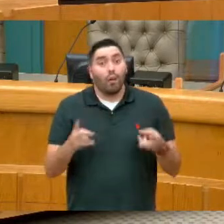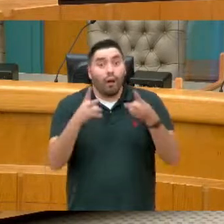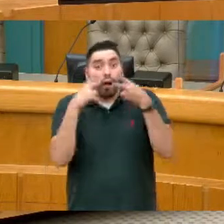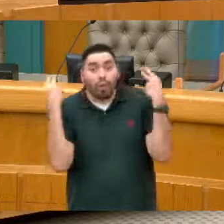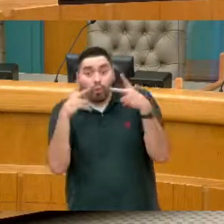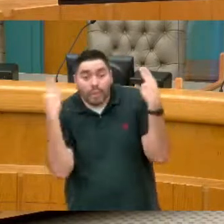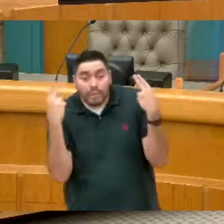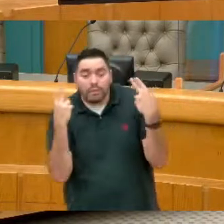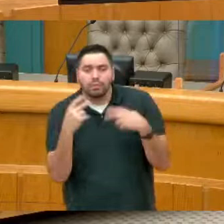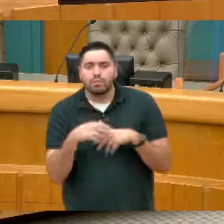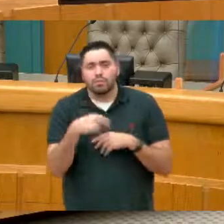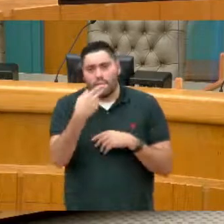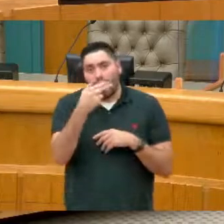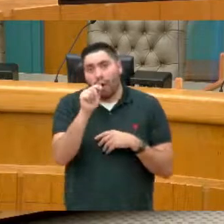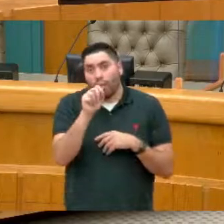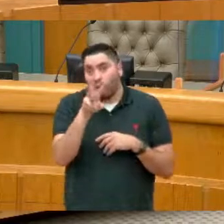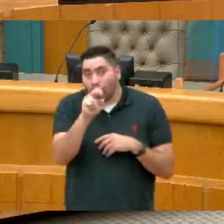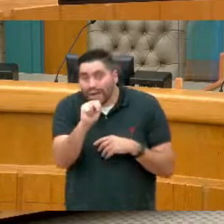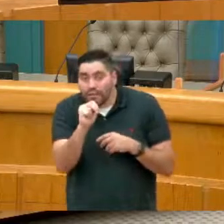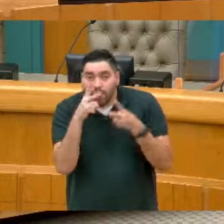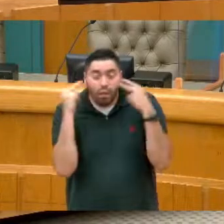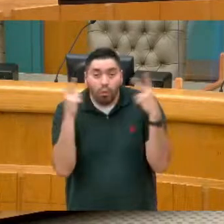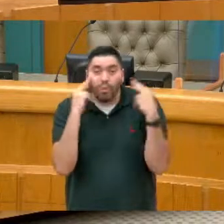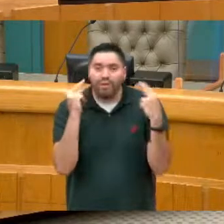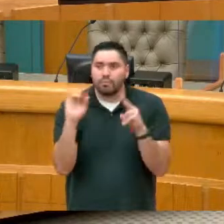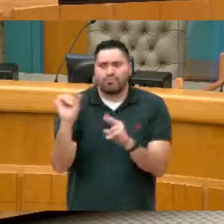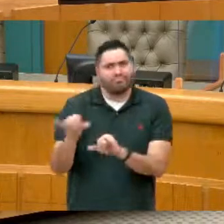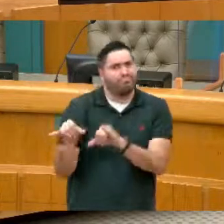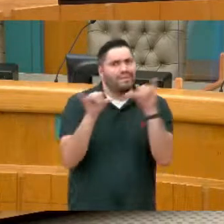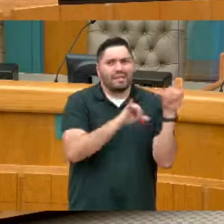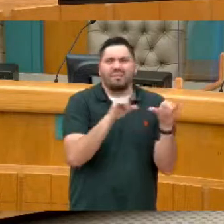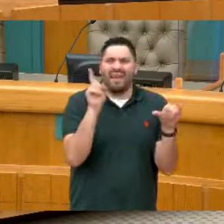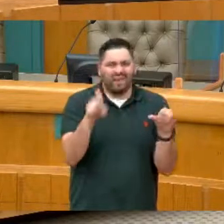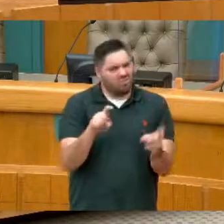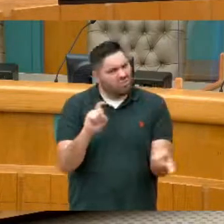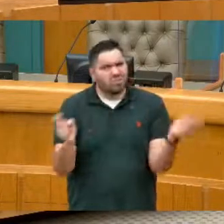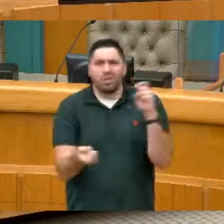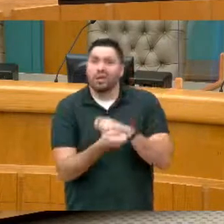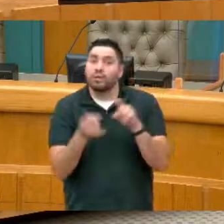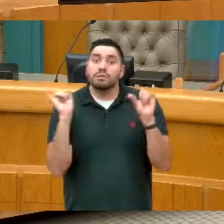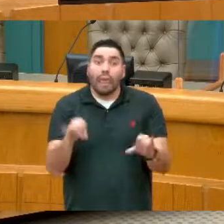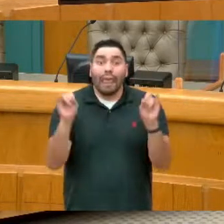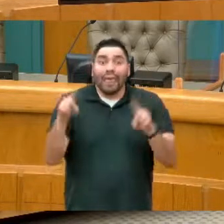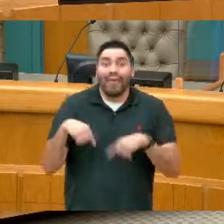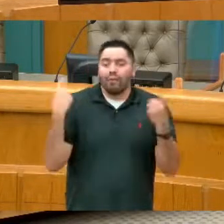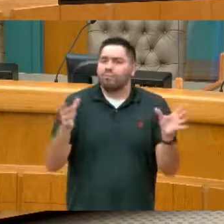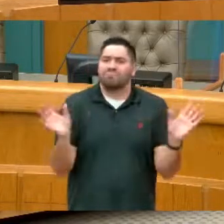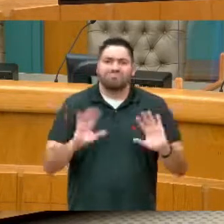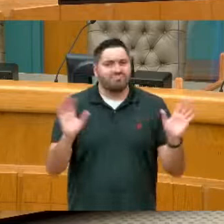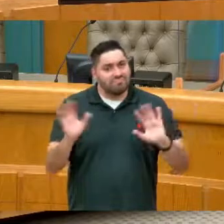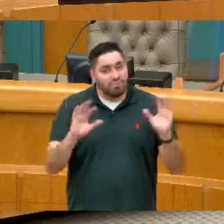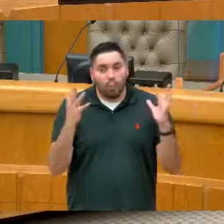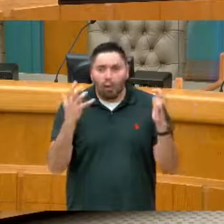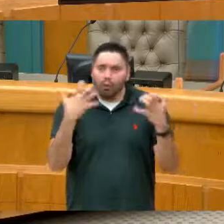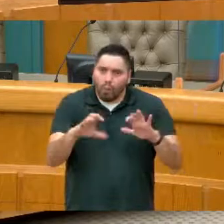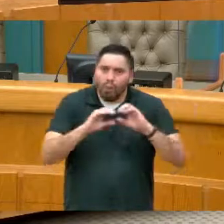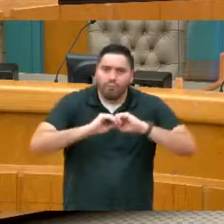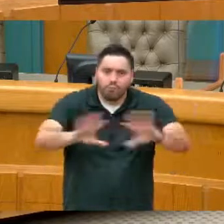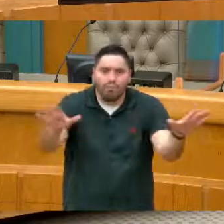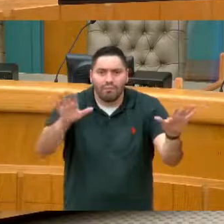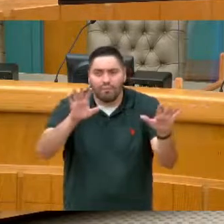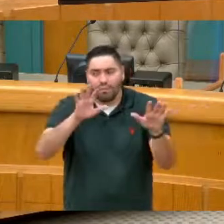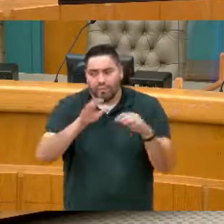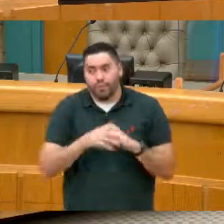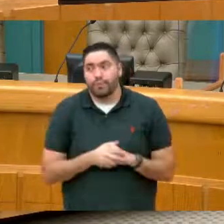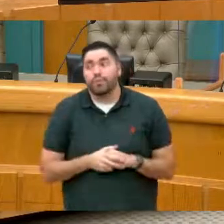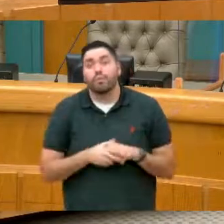community. We understand about pandemic fatigue, but we're asking everyone to keep up the good work and